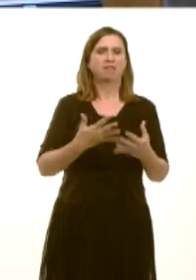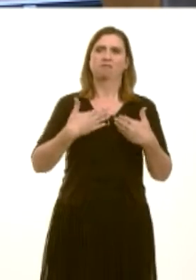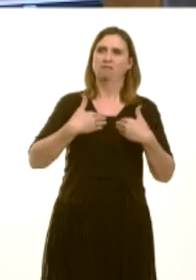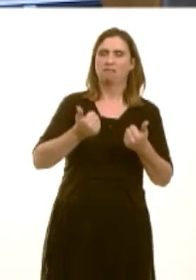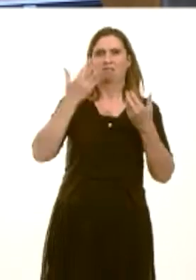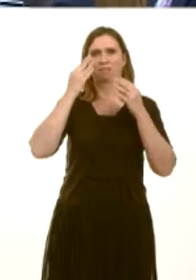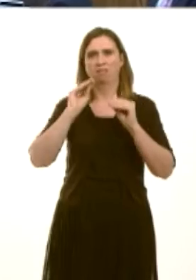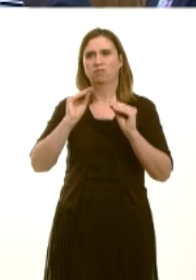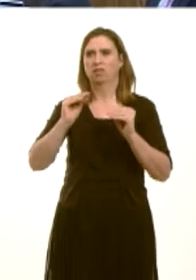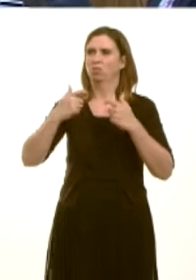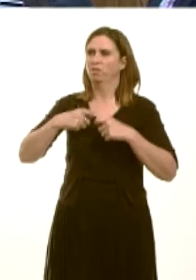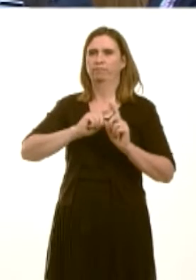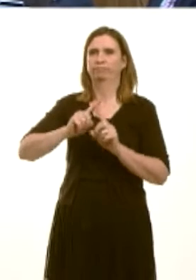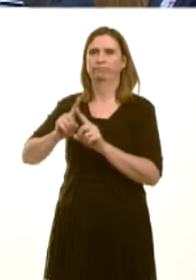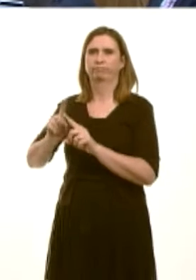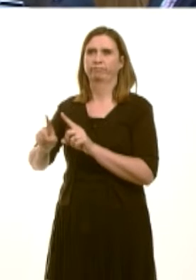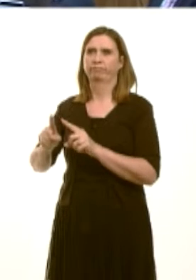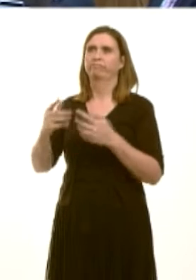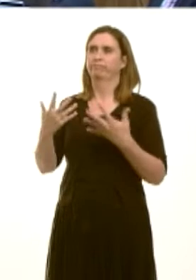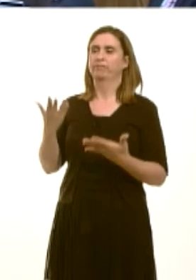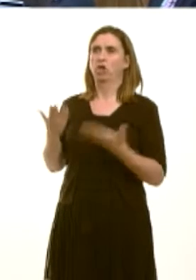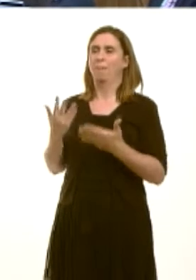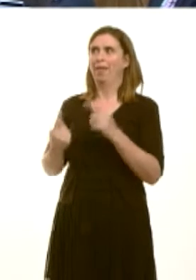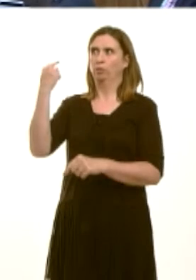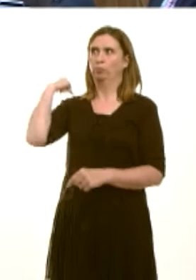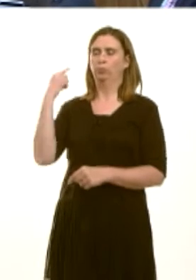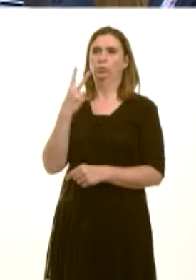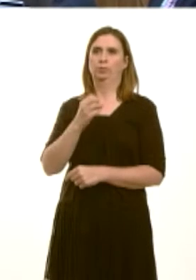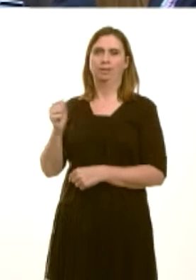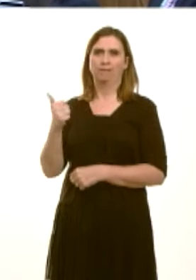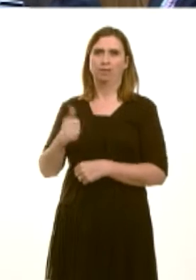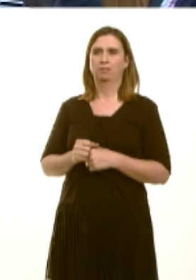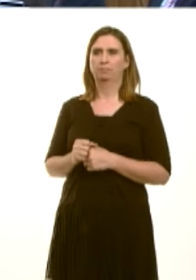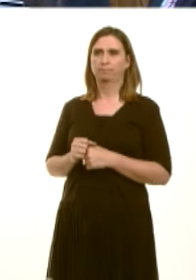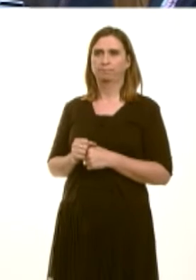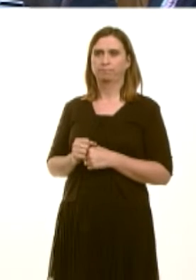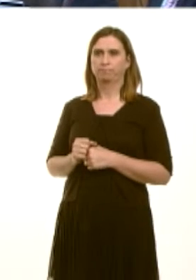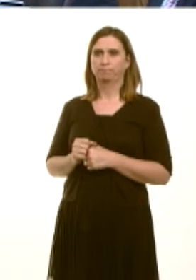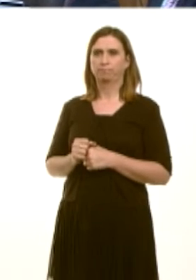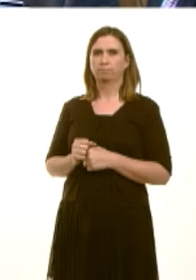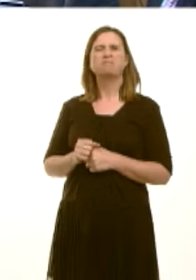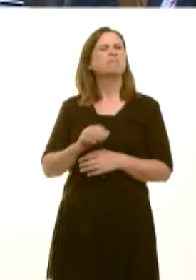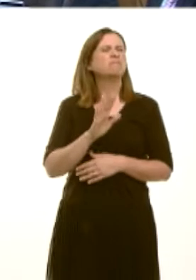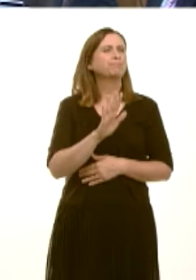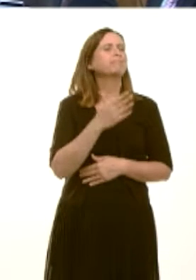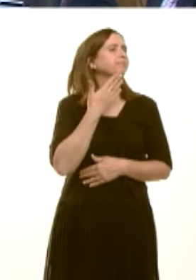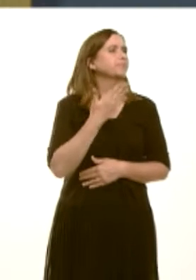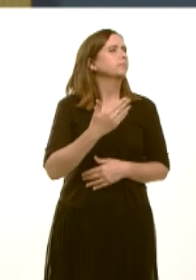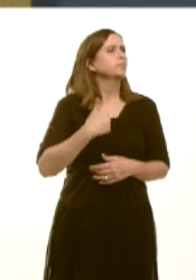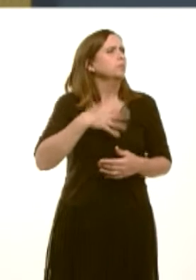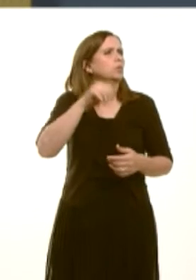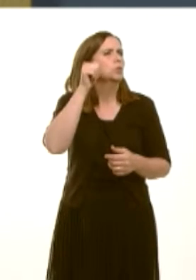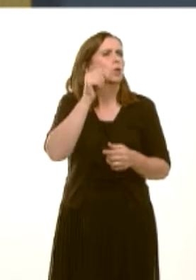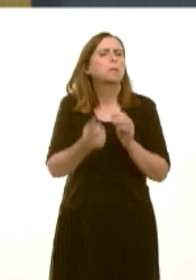in 2010-11. Yeah, diolch yn fawr. Thank you very much. The question was on the implications of that,